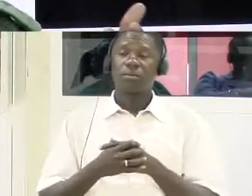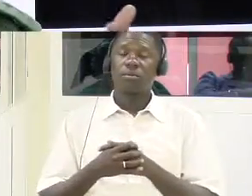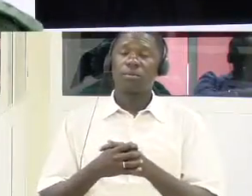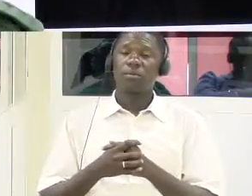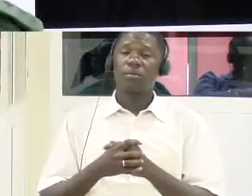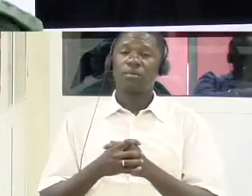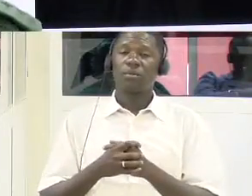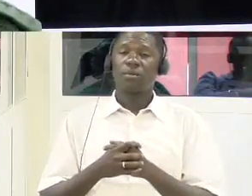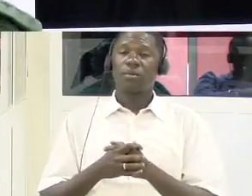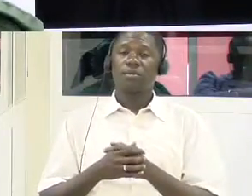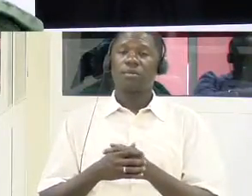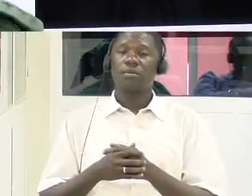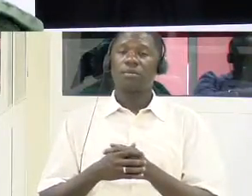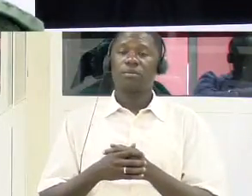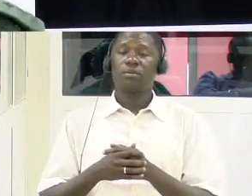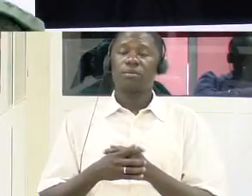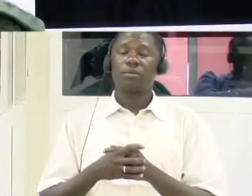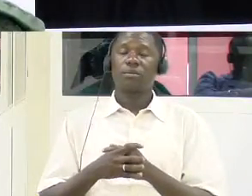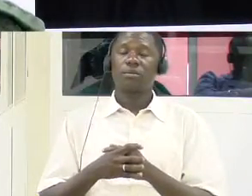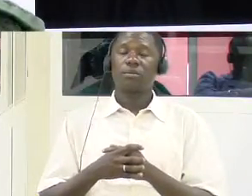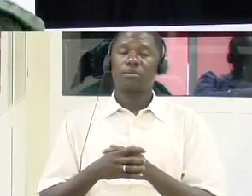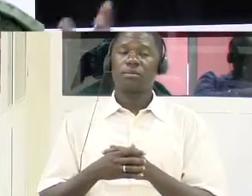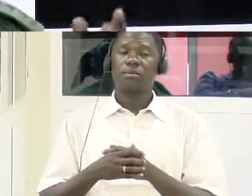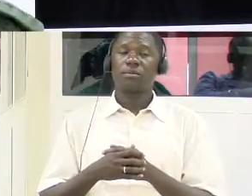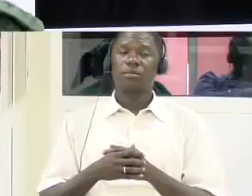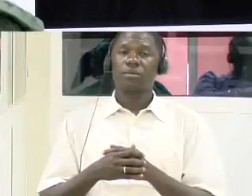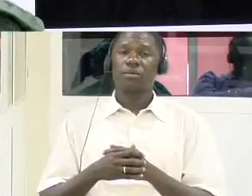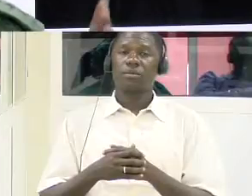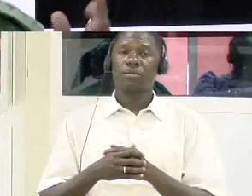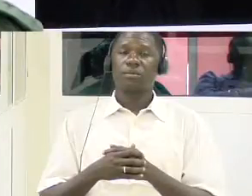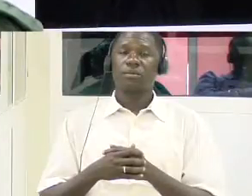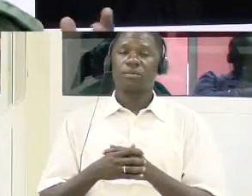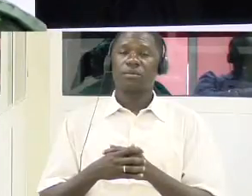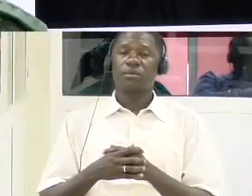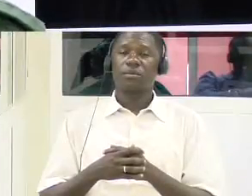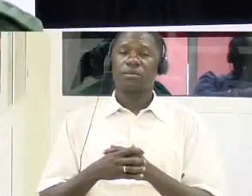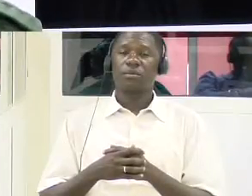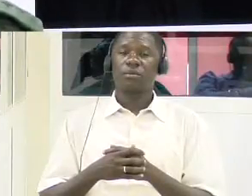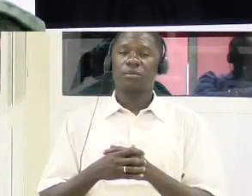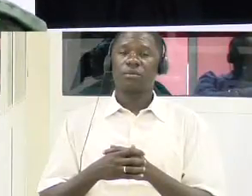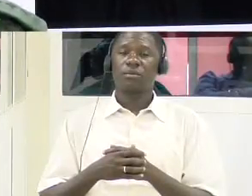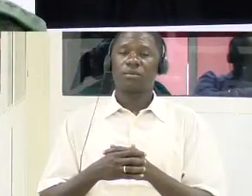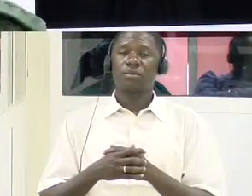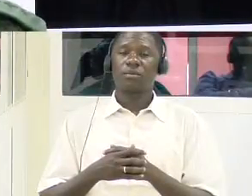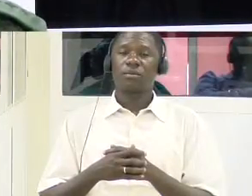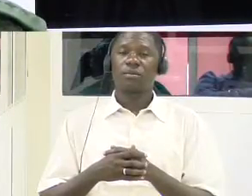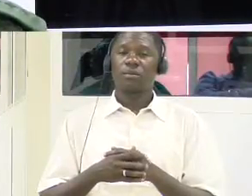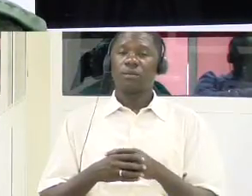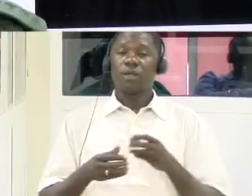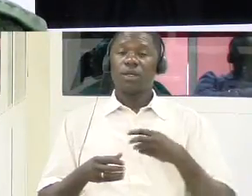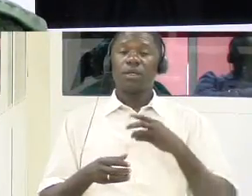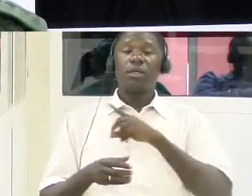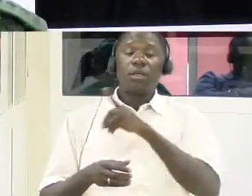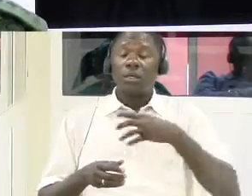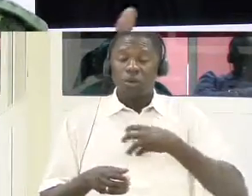the international community that these people, you know, are not fit, you know, even to rule this country.